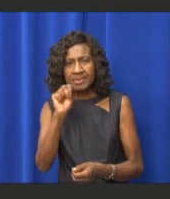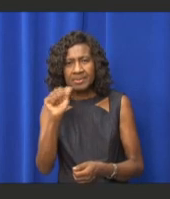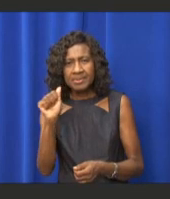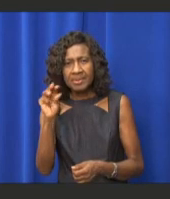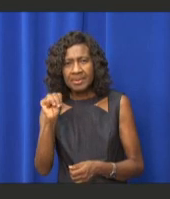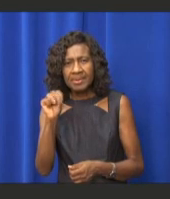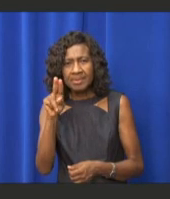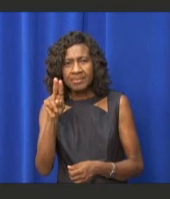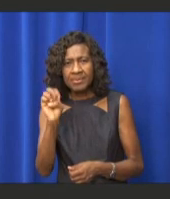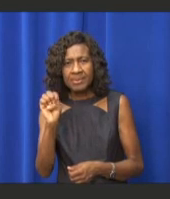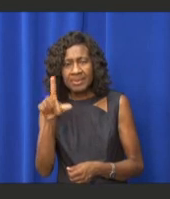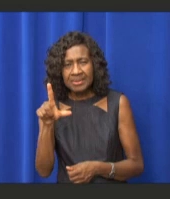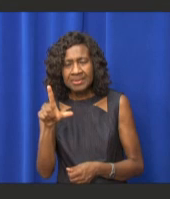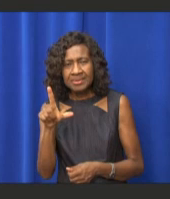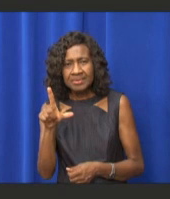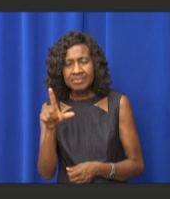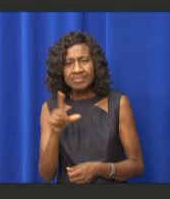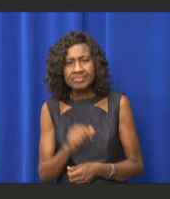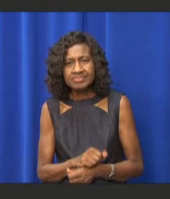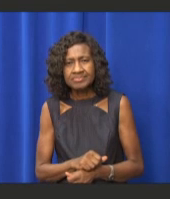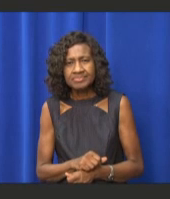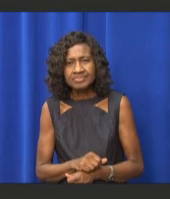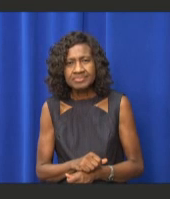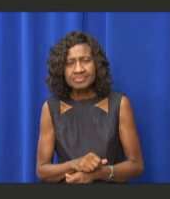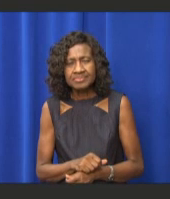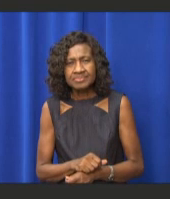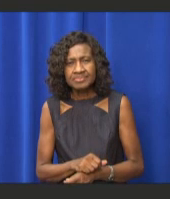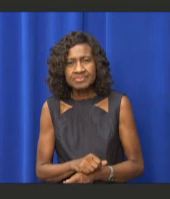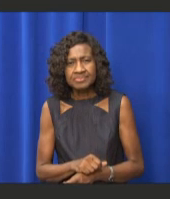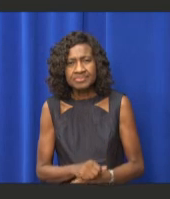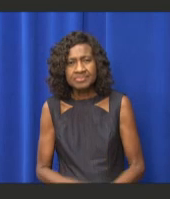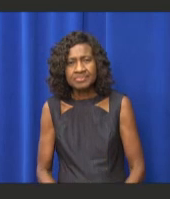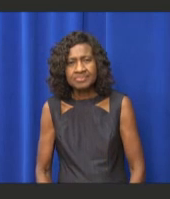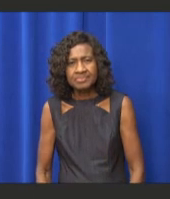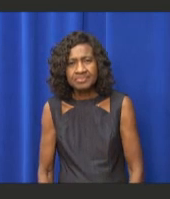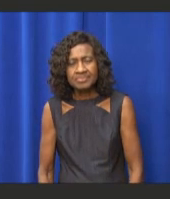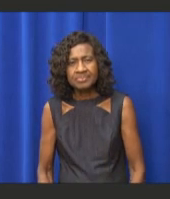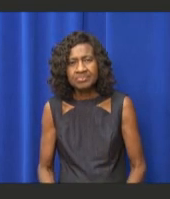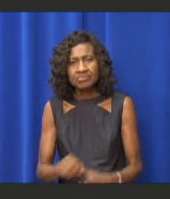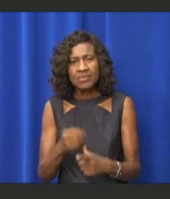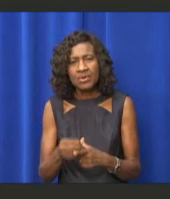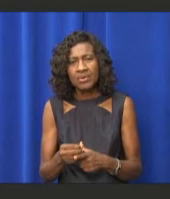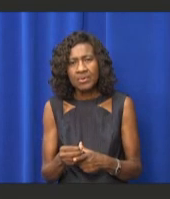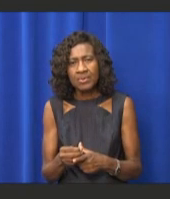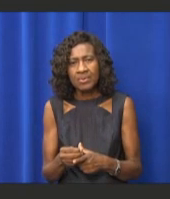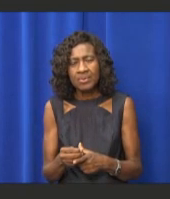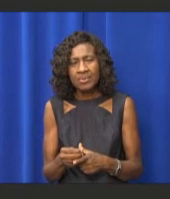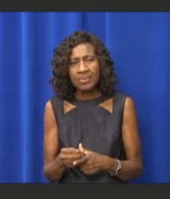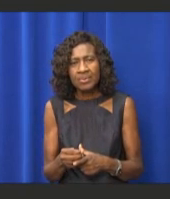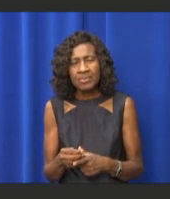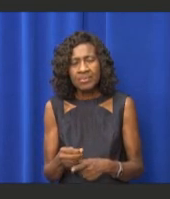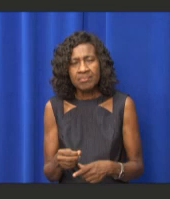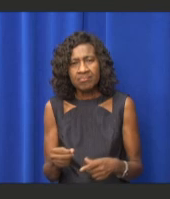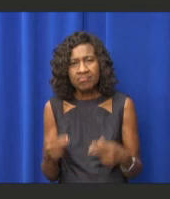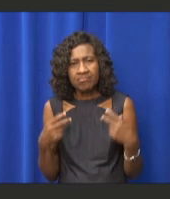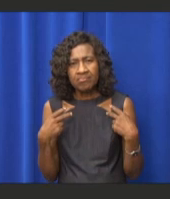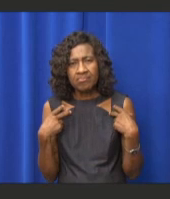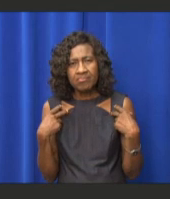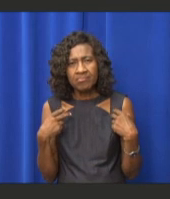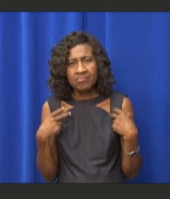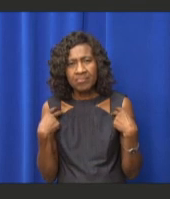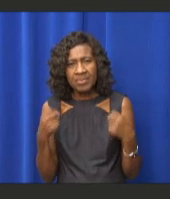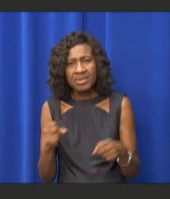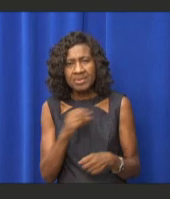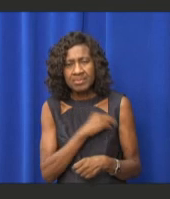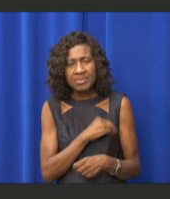if he's available. He is, yes. Okay, perfect. Or even our health minister. I know our health